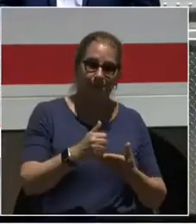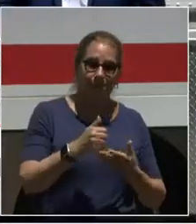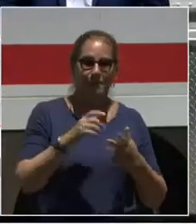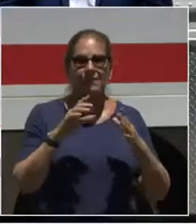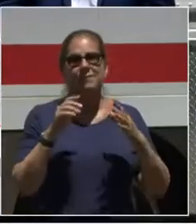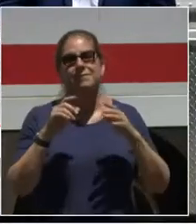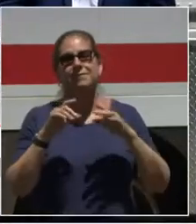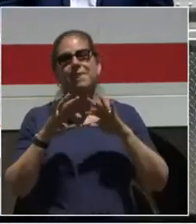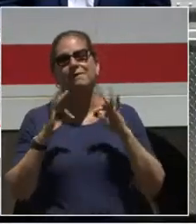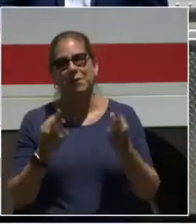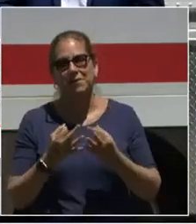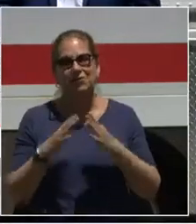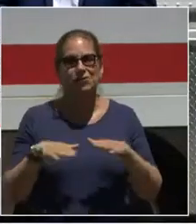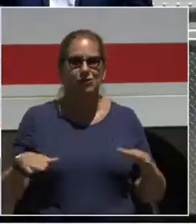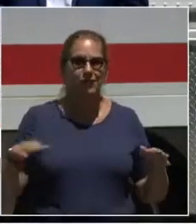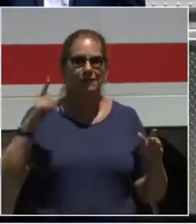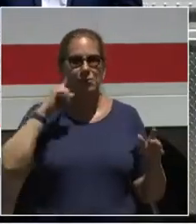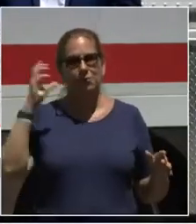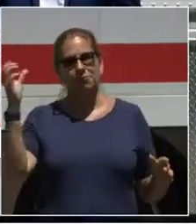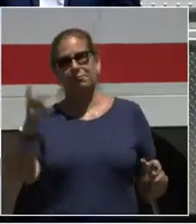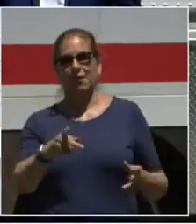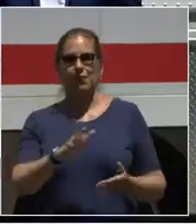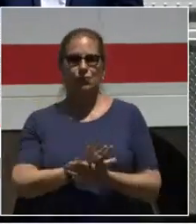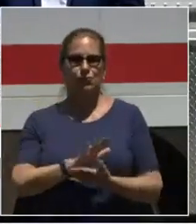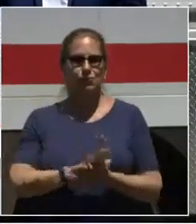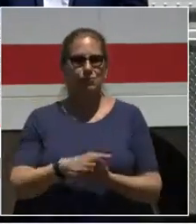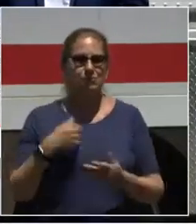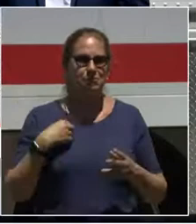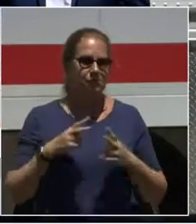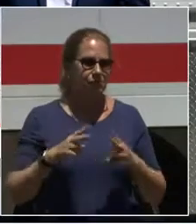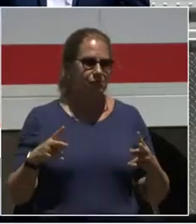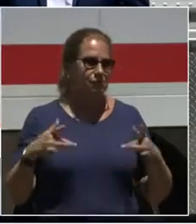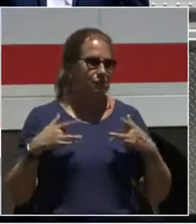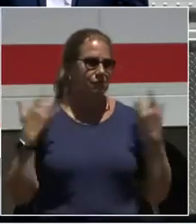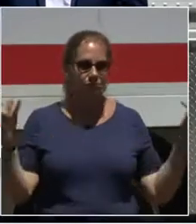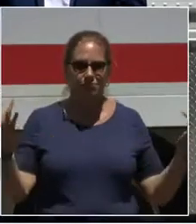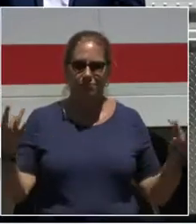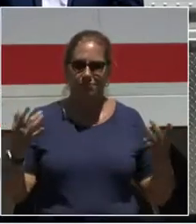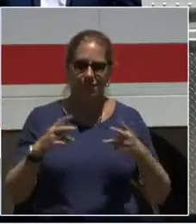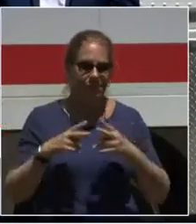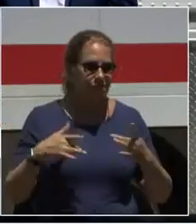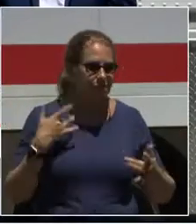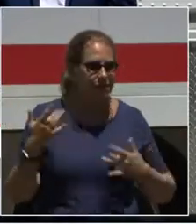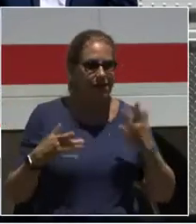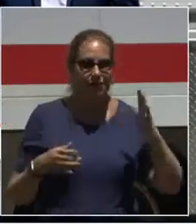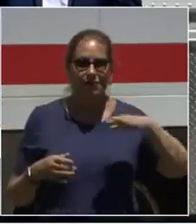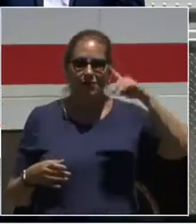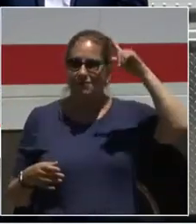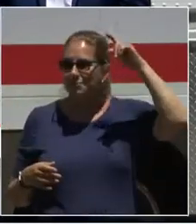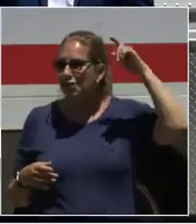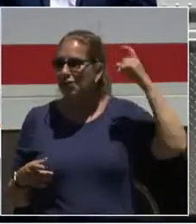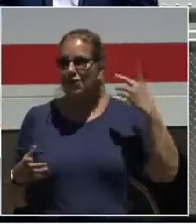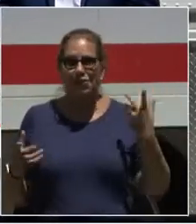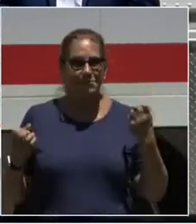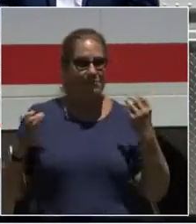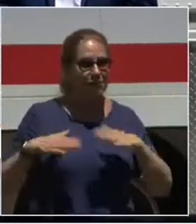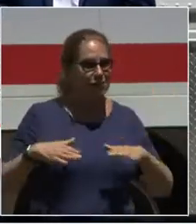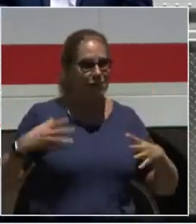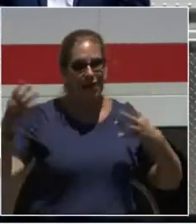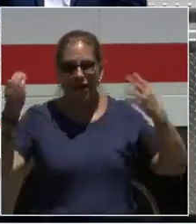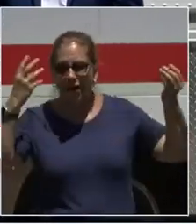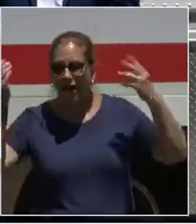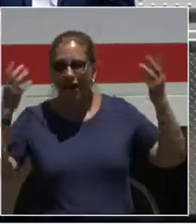excited for the end of the school year, the summer activities, but also to welcome all of our students back to safe and healthy